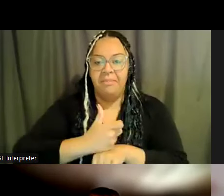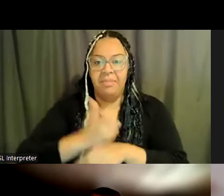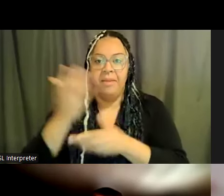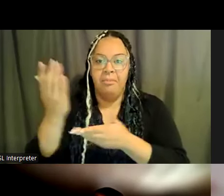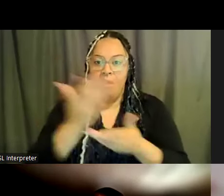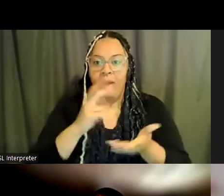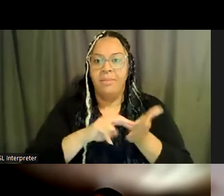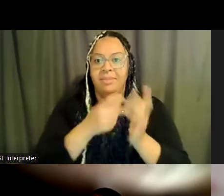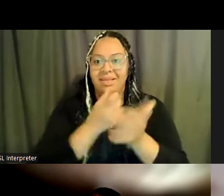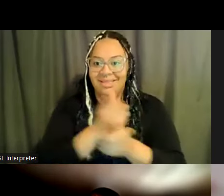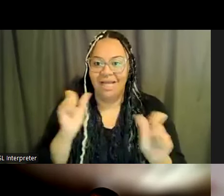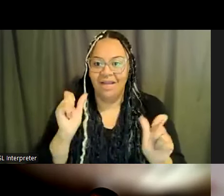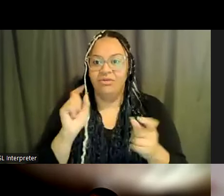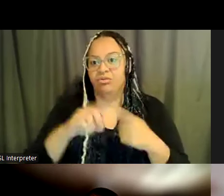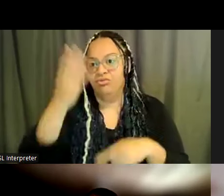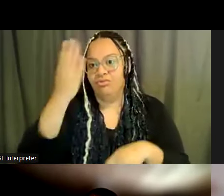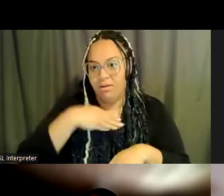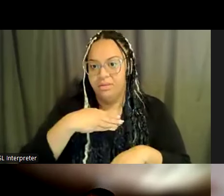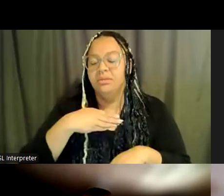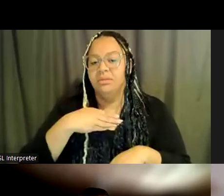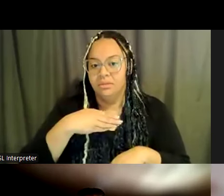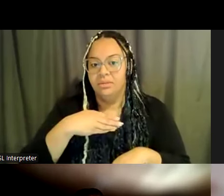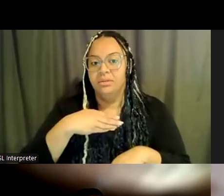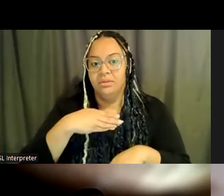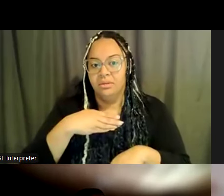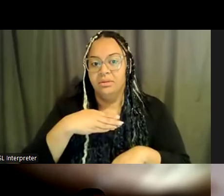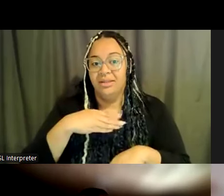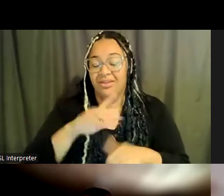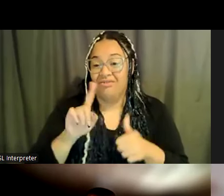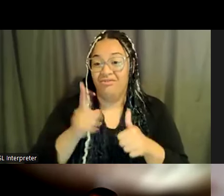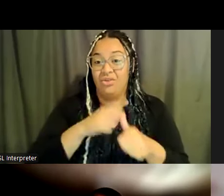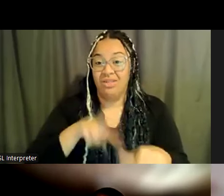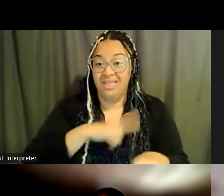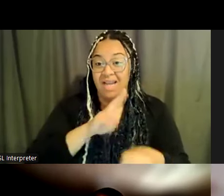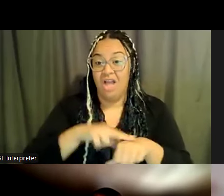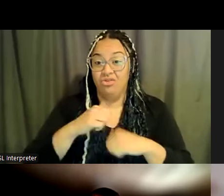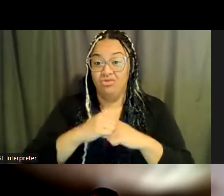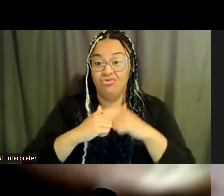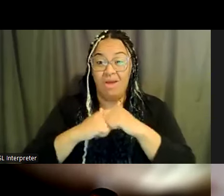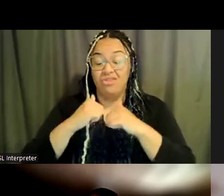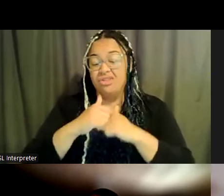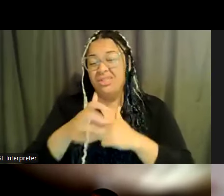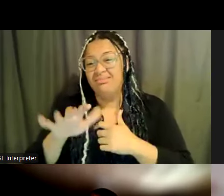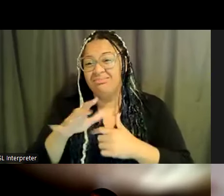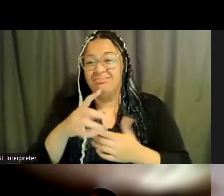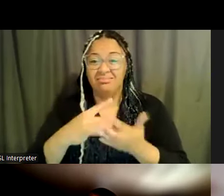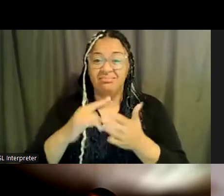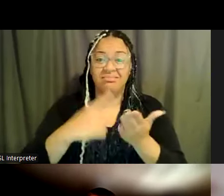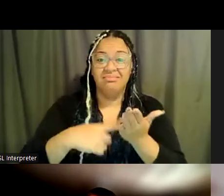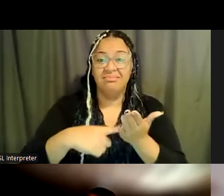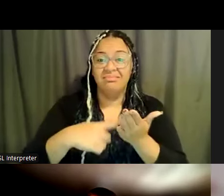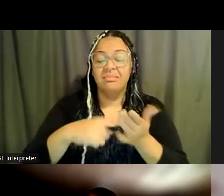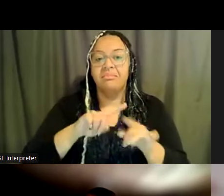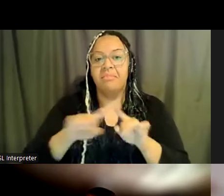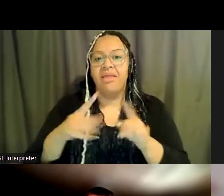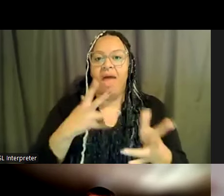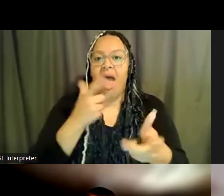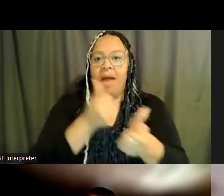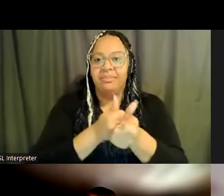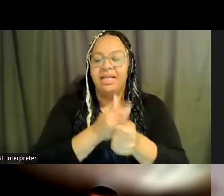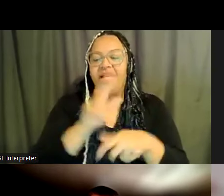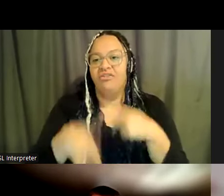forefront. Previously, the very first national strategy had kind of mentioned it, but the updated version really highlighted it, and the